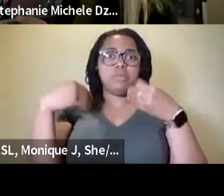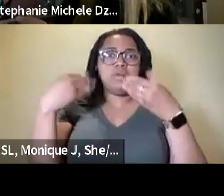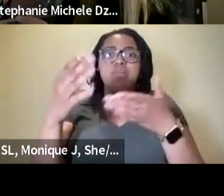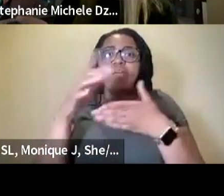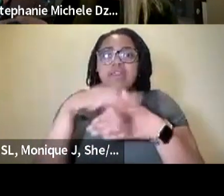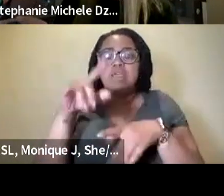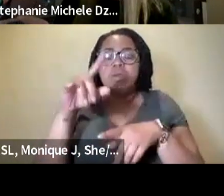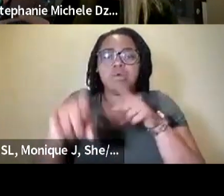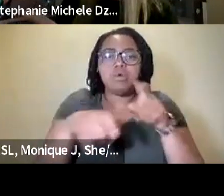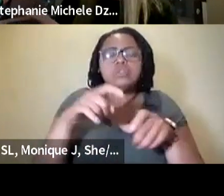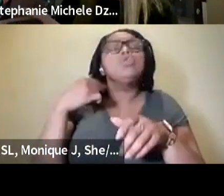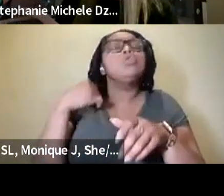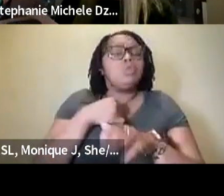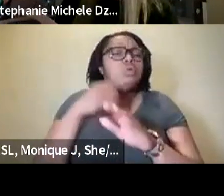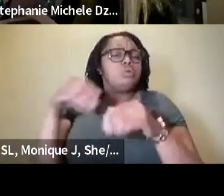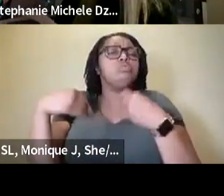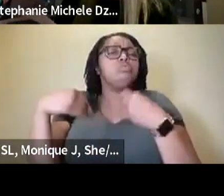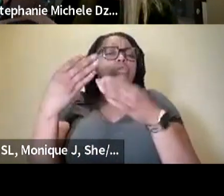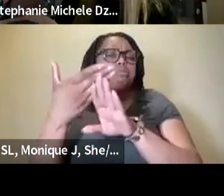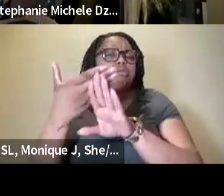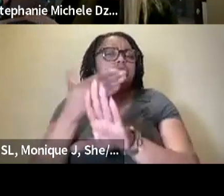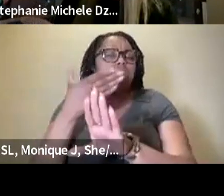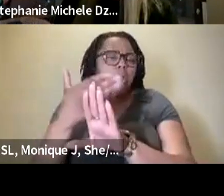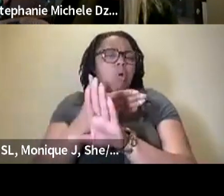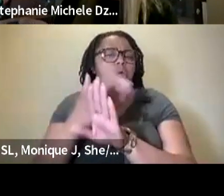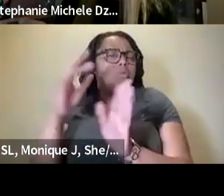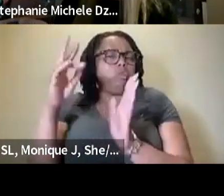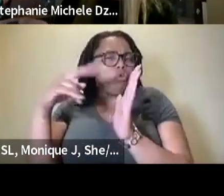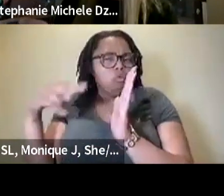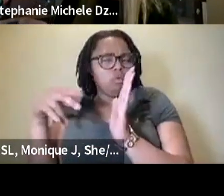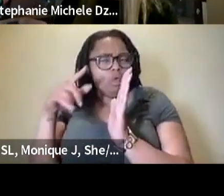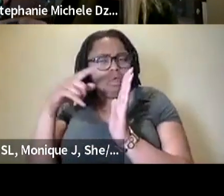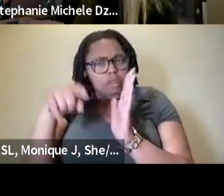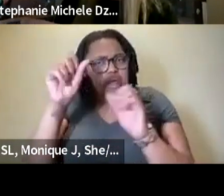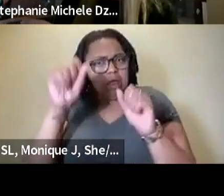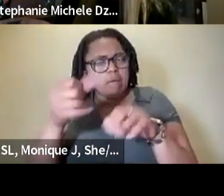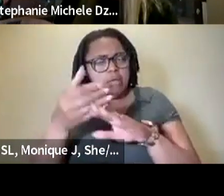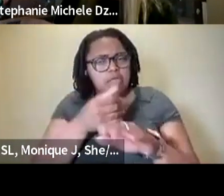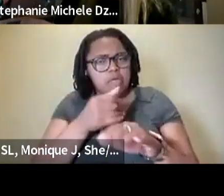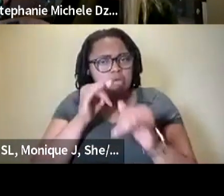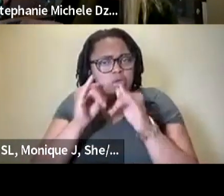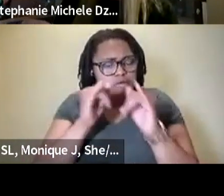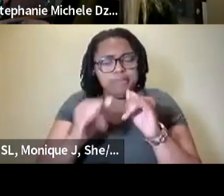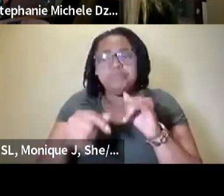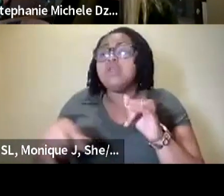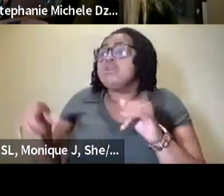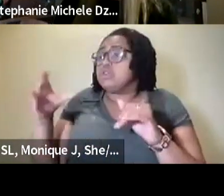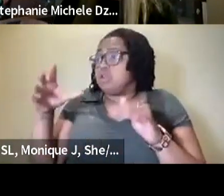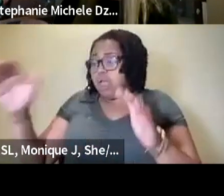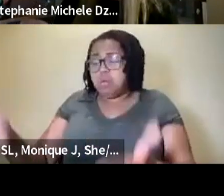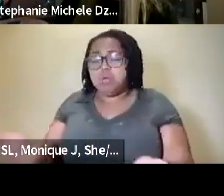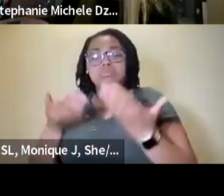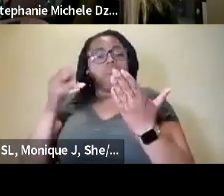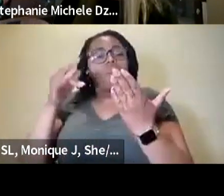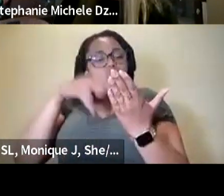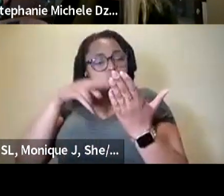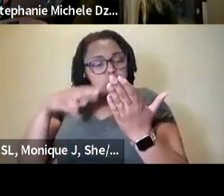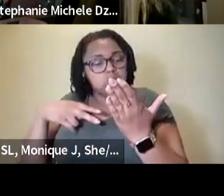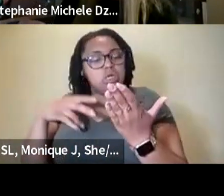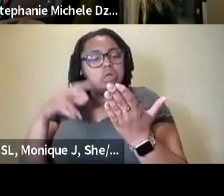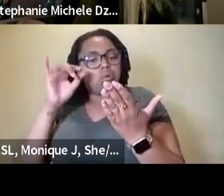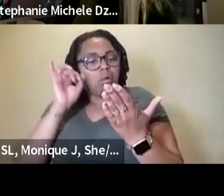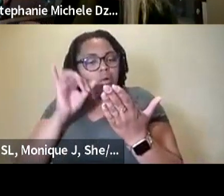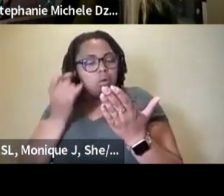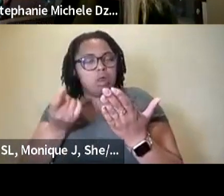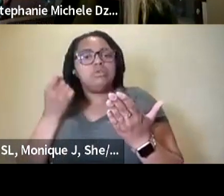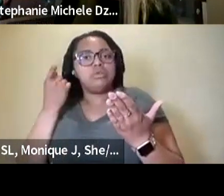it to them in advance. And then they'll take those questions, look at them, digest them, probably come up, you know, with some of their